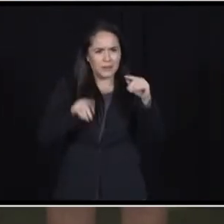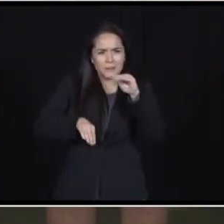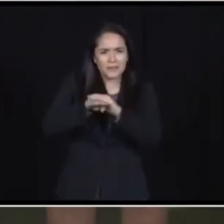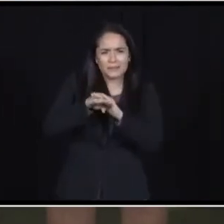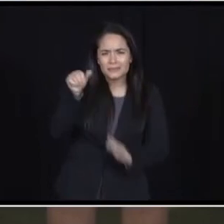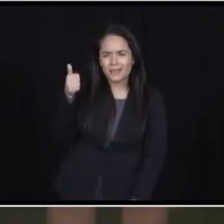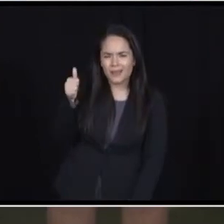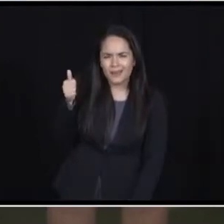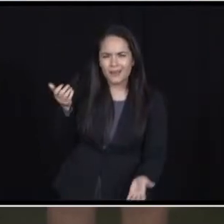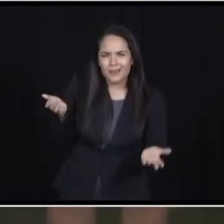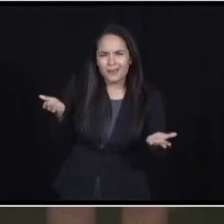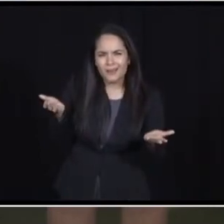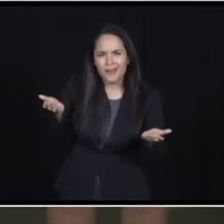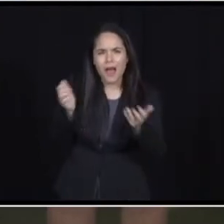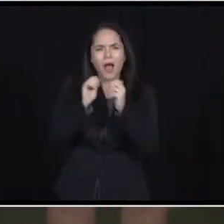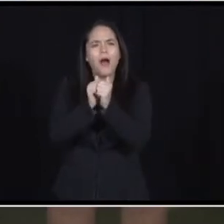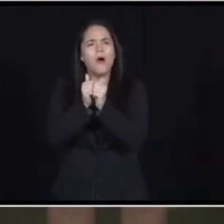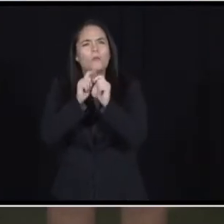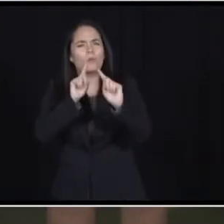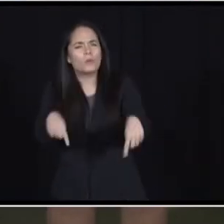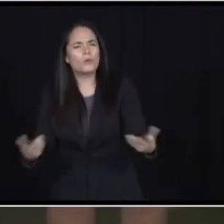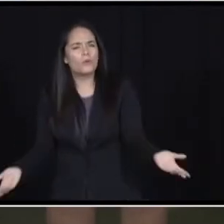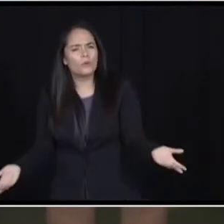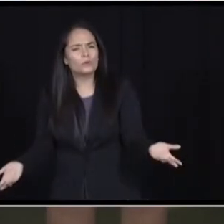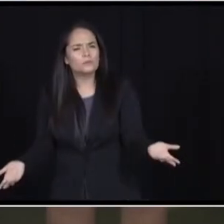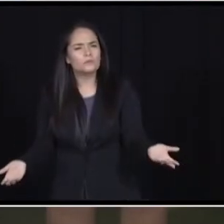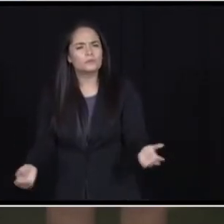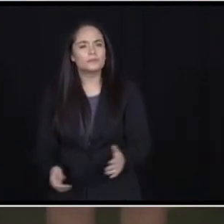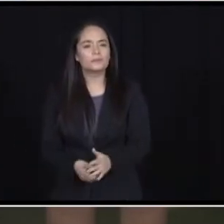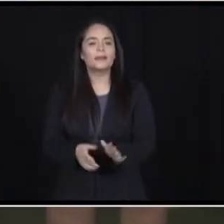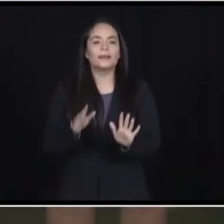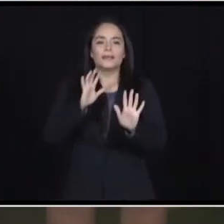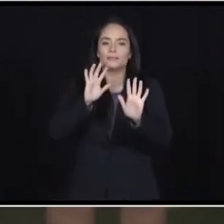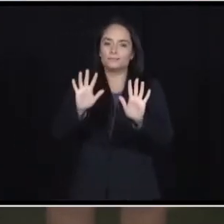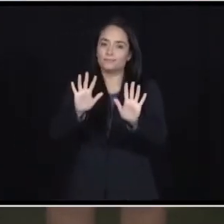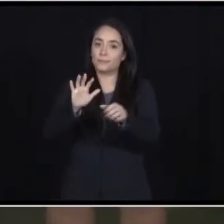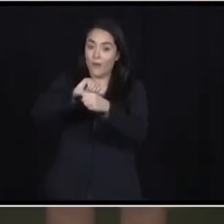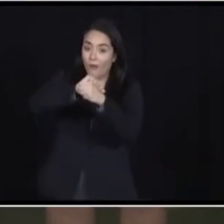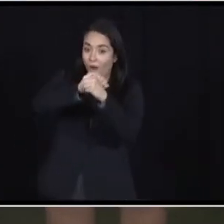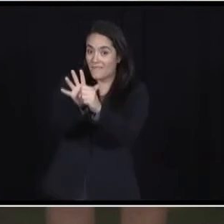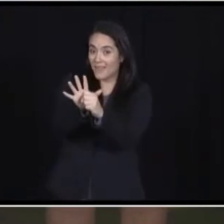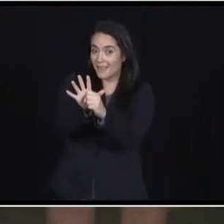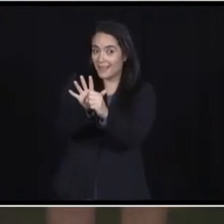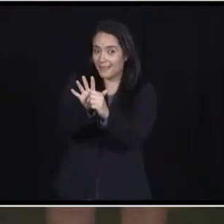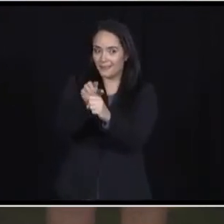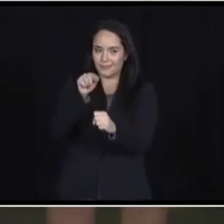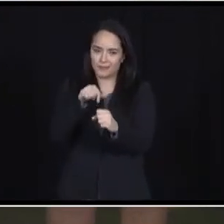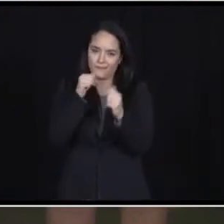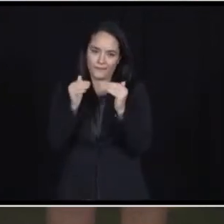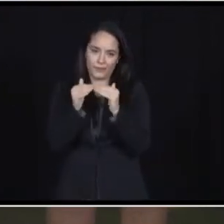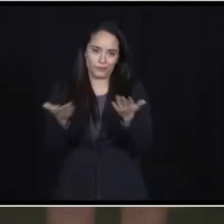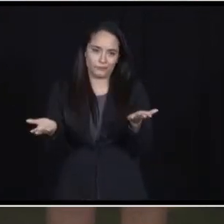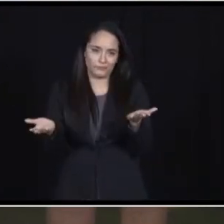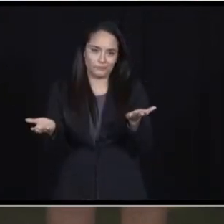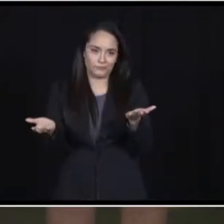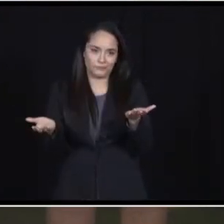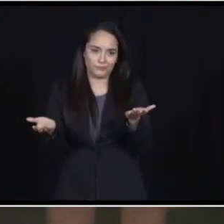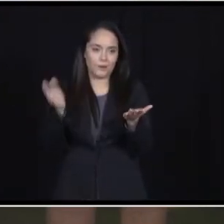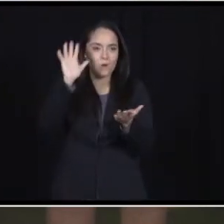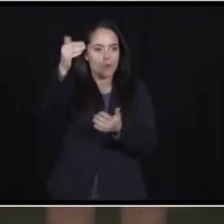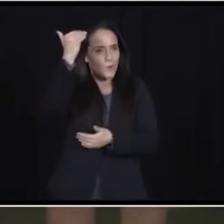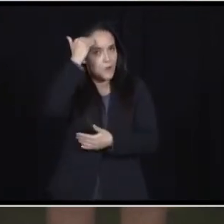that? Everything with COVID's unfair. I hear them loud and clear. These folks are struggling. They're just trying to get ahead.